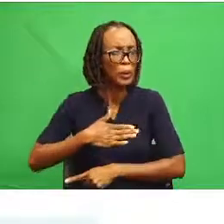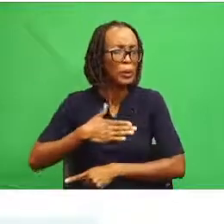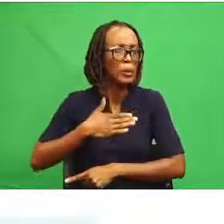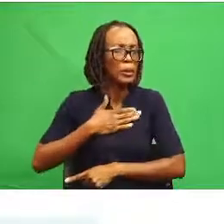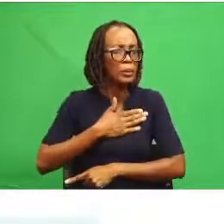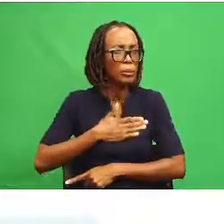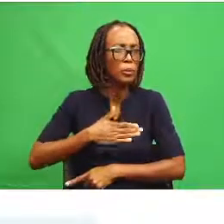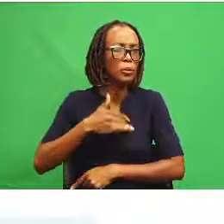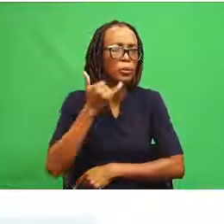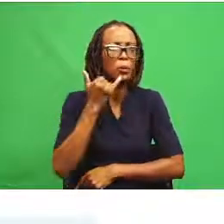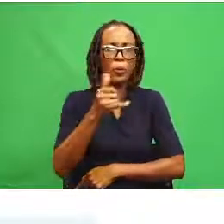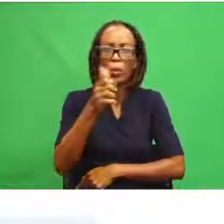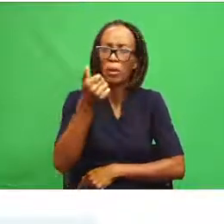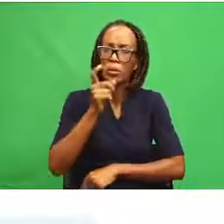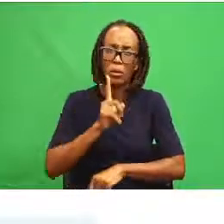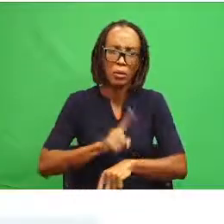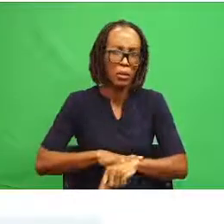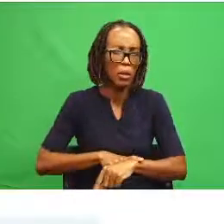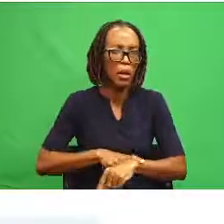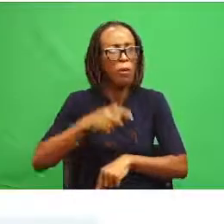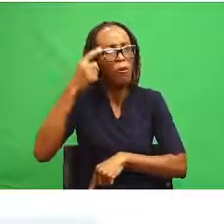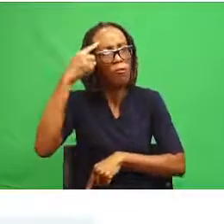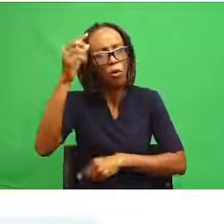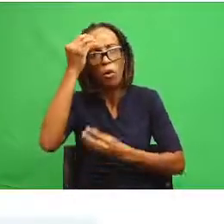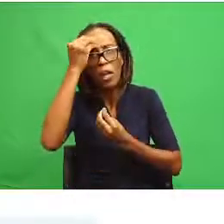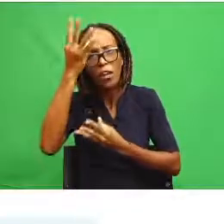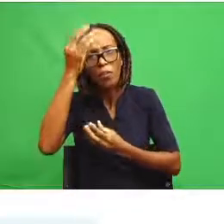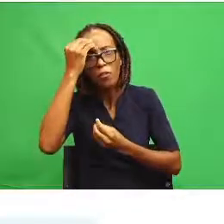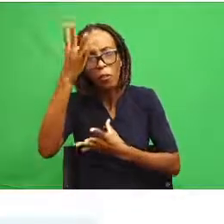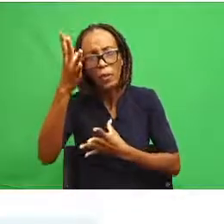call at any time for information.